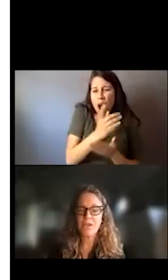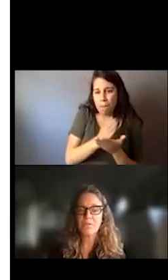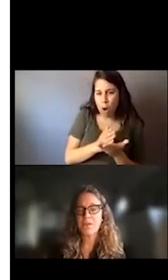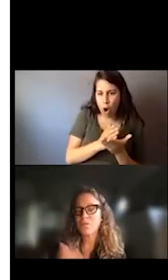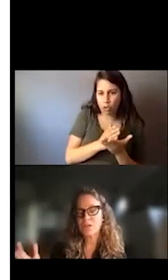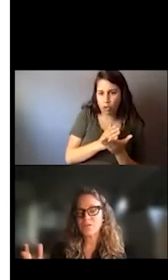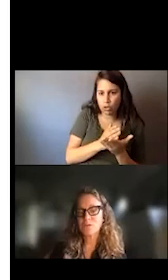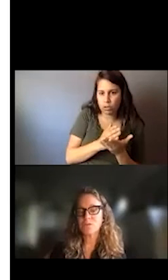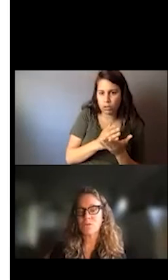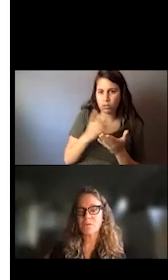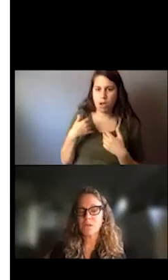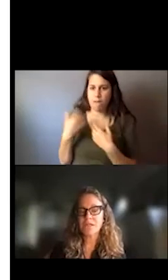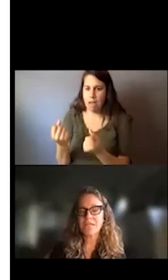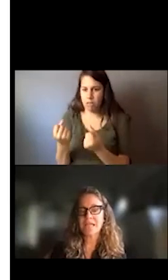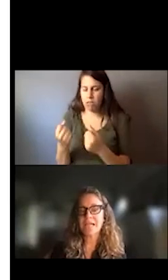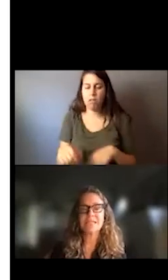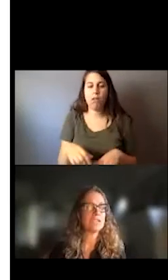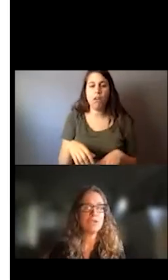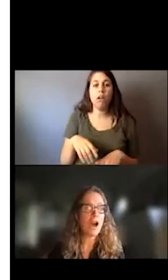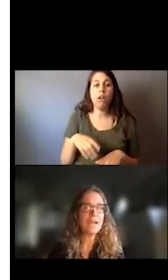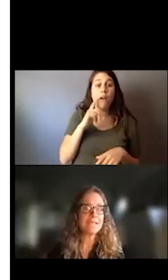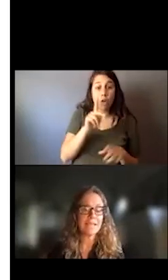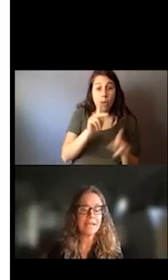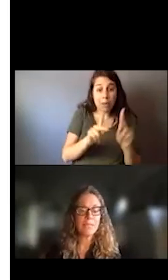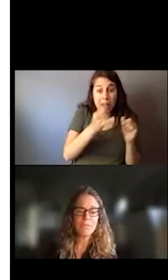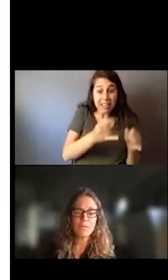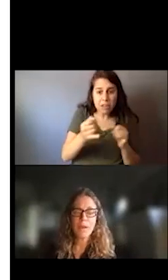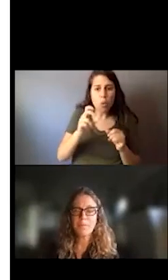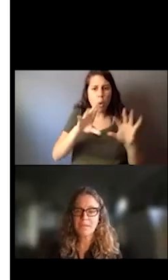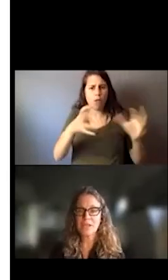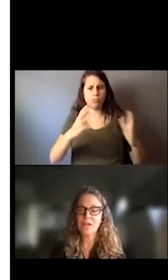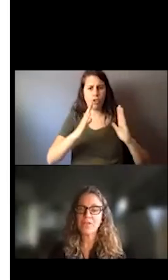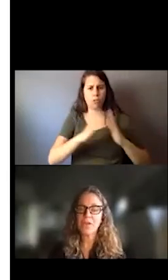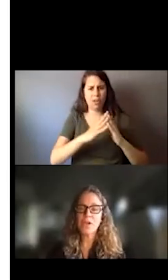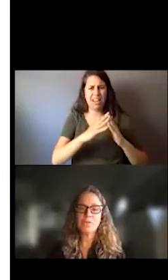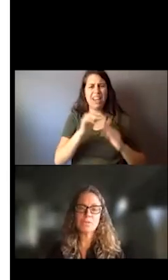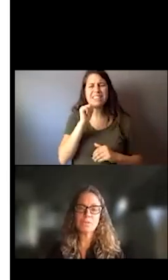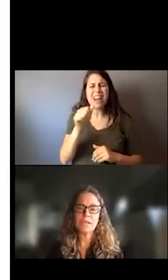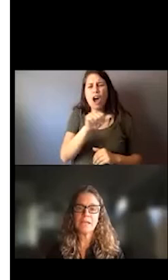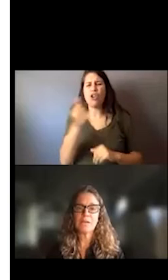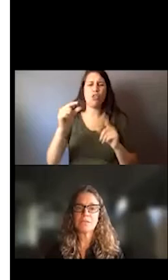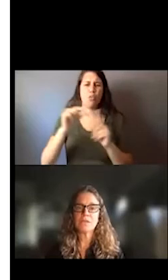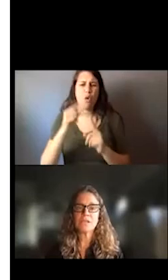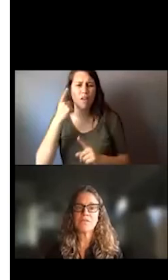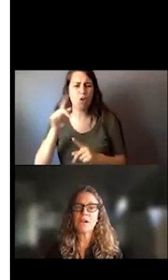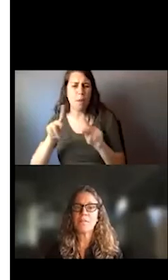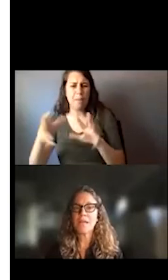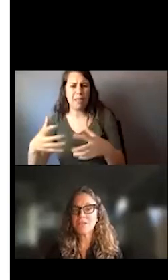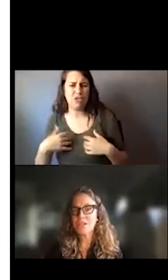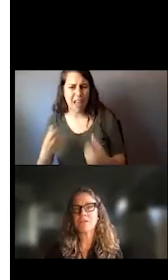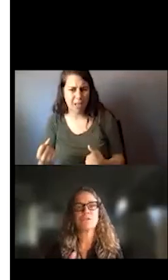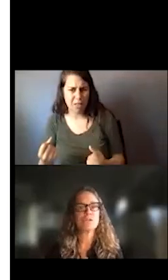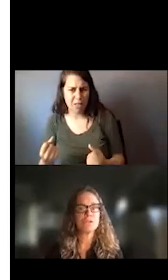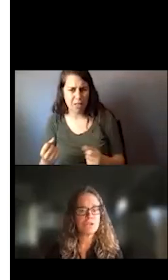health, whether for individuals or communities, and it's not a synonym for population health, which is really a result of